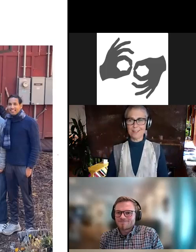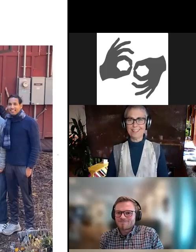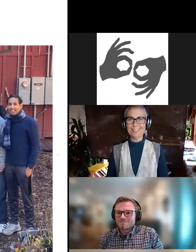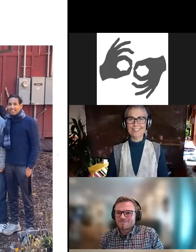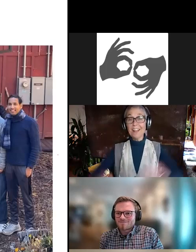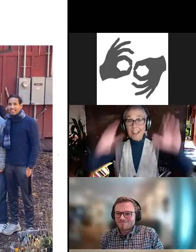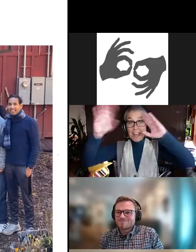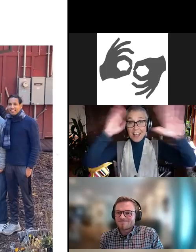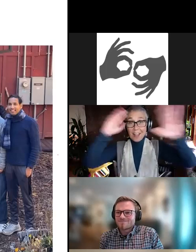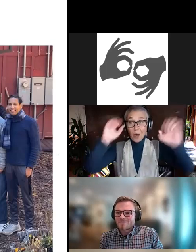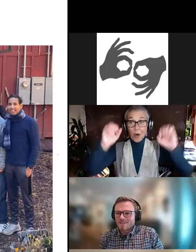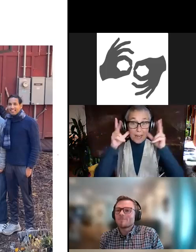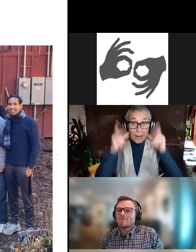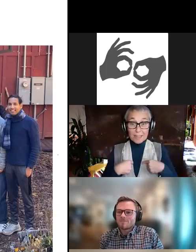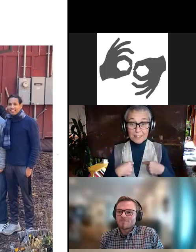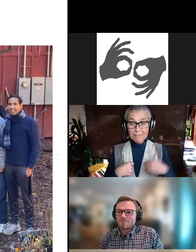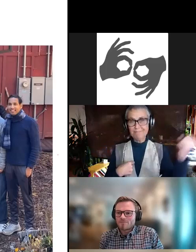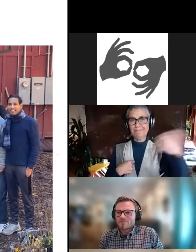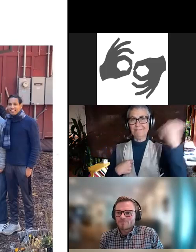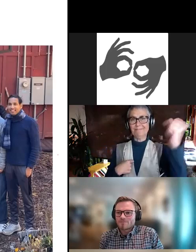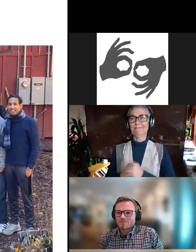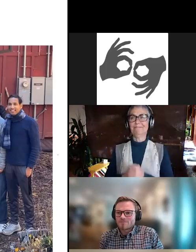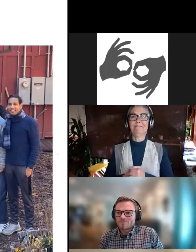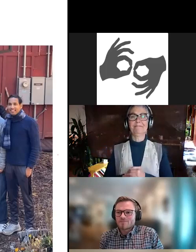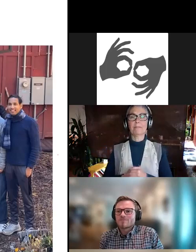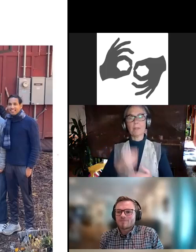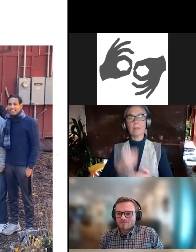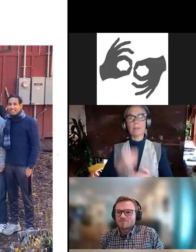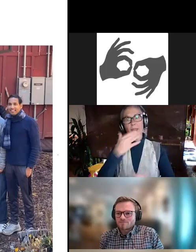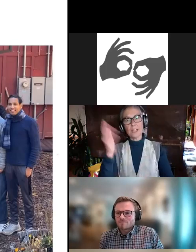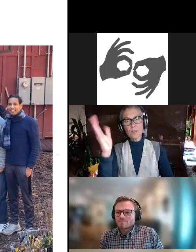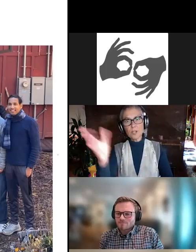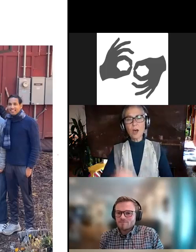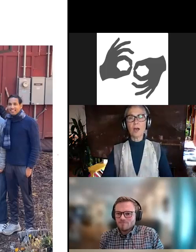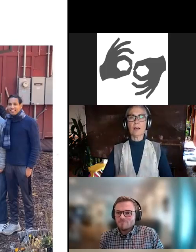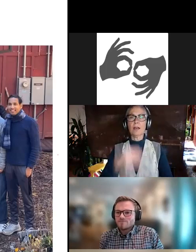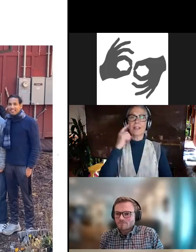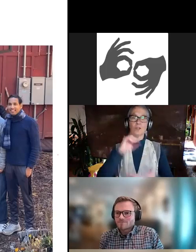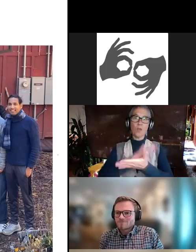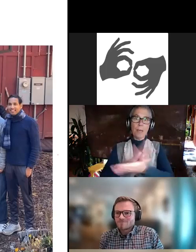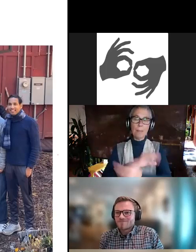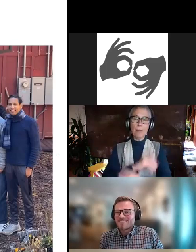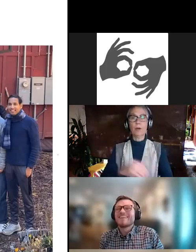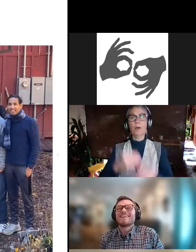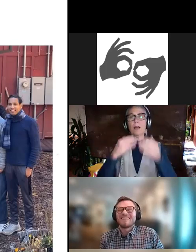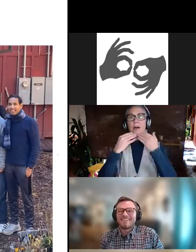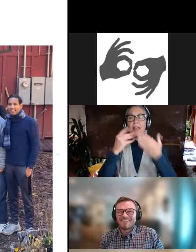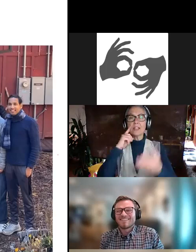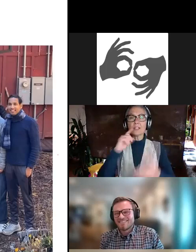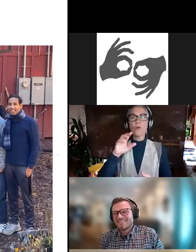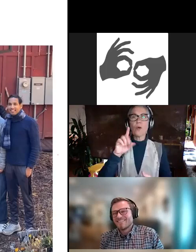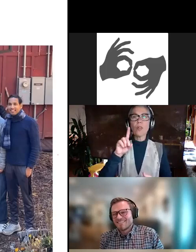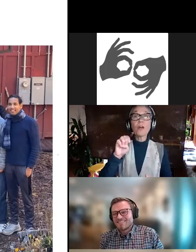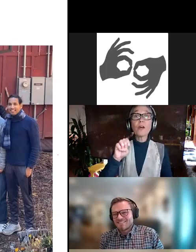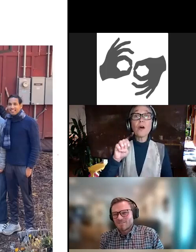Hello, Bruce. Can you guys hear me? Yep. Hey, thanks for the talk, and also thanks for the paper, and thanks for the code on GitLab. It's really